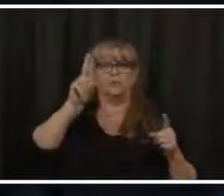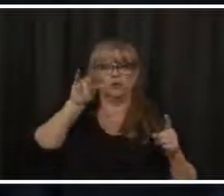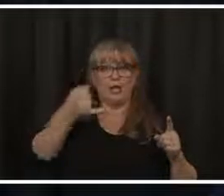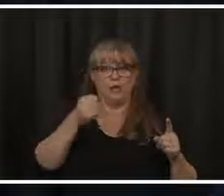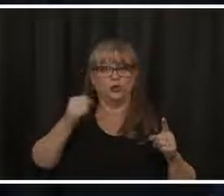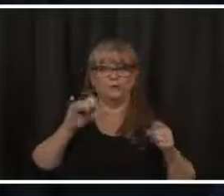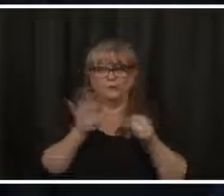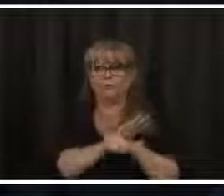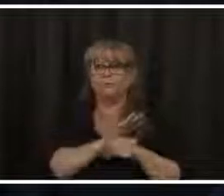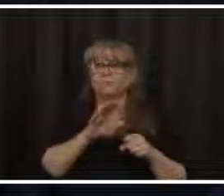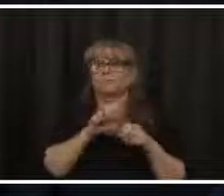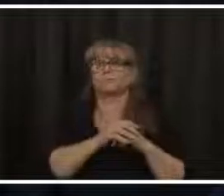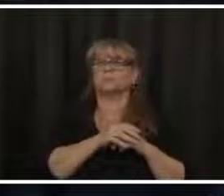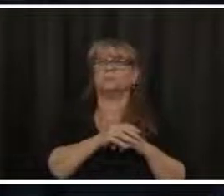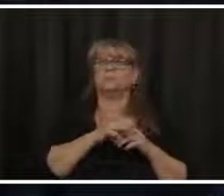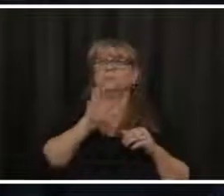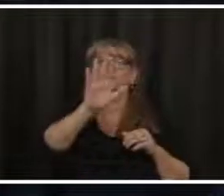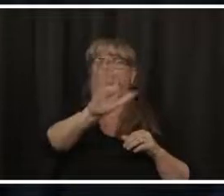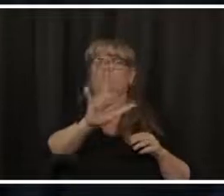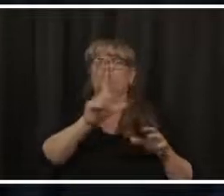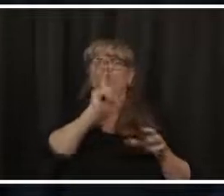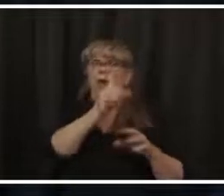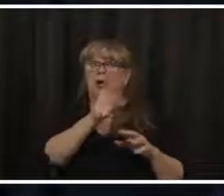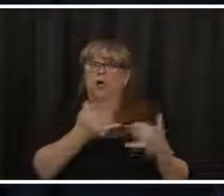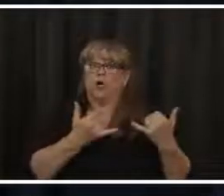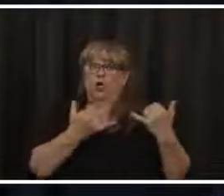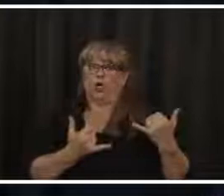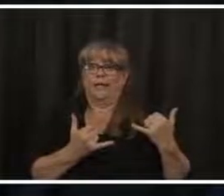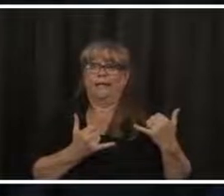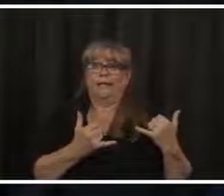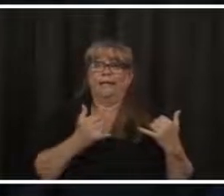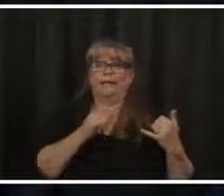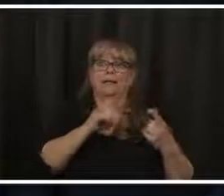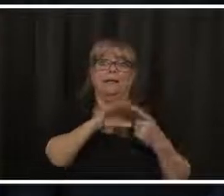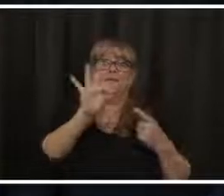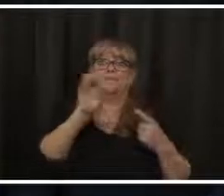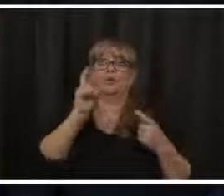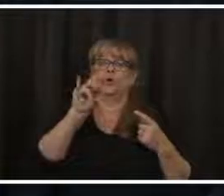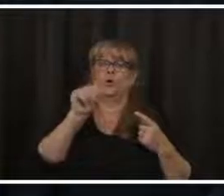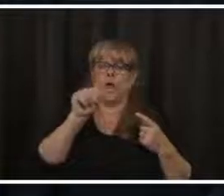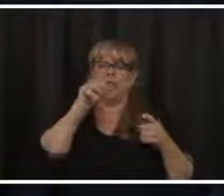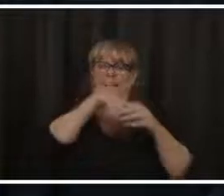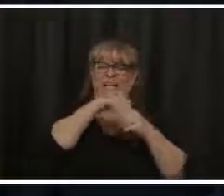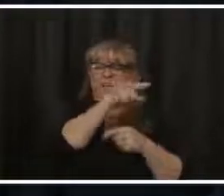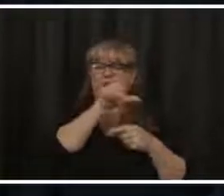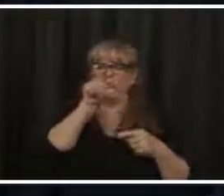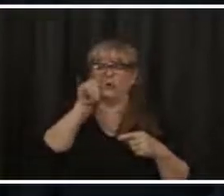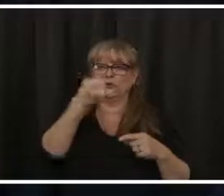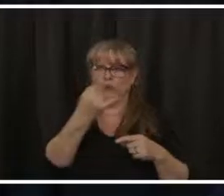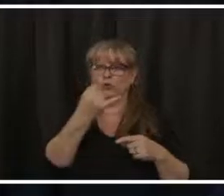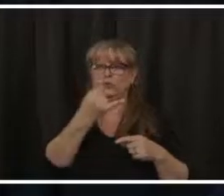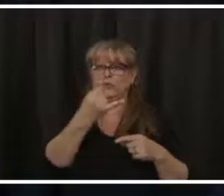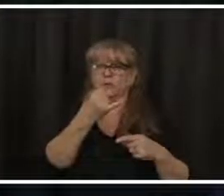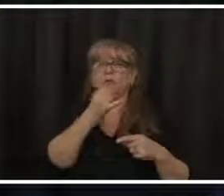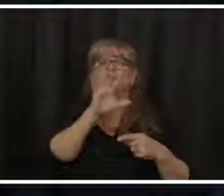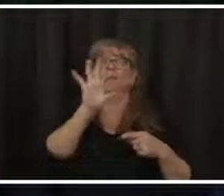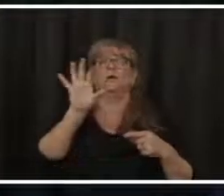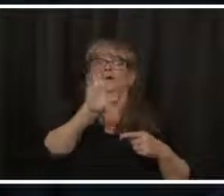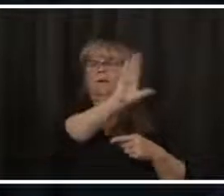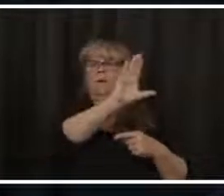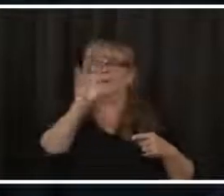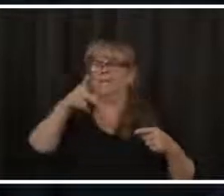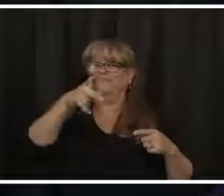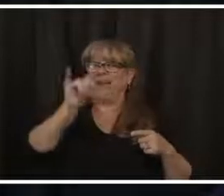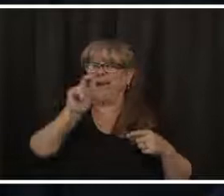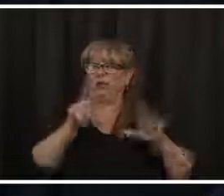current the ones in Fruita Grant, those are going to be Pfizer. So it just depends on the site and the day. We